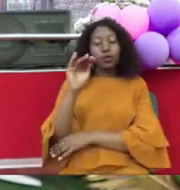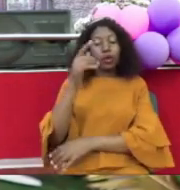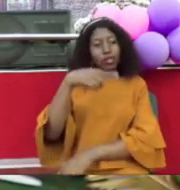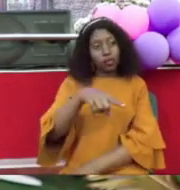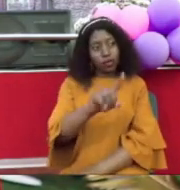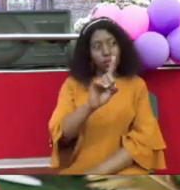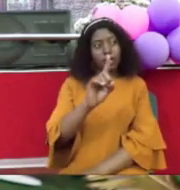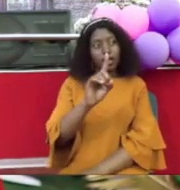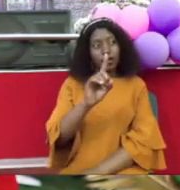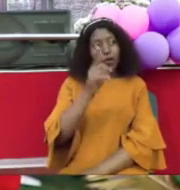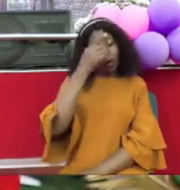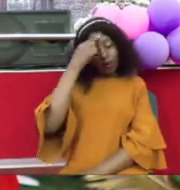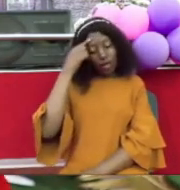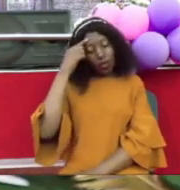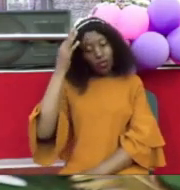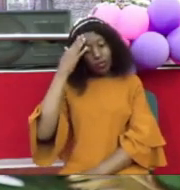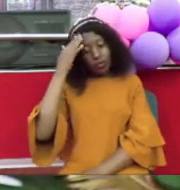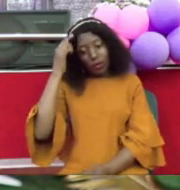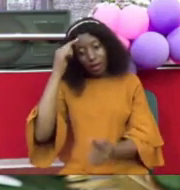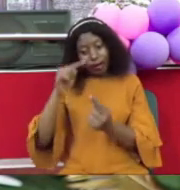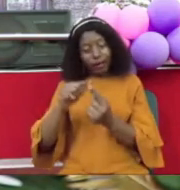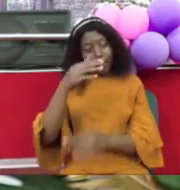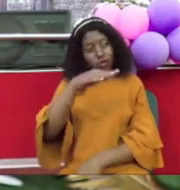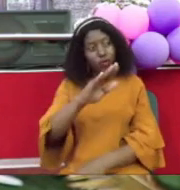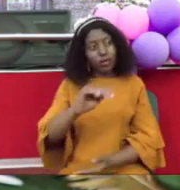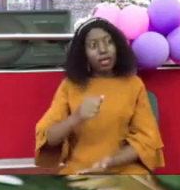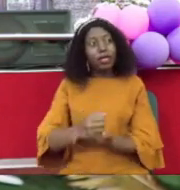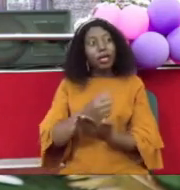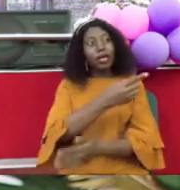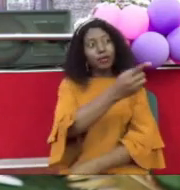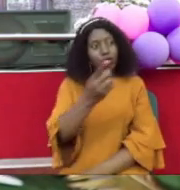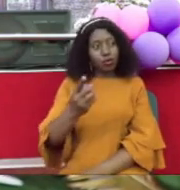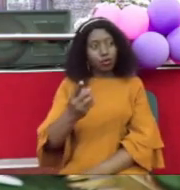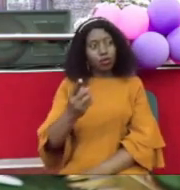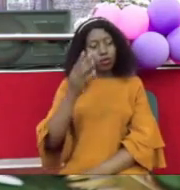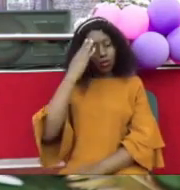because knowing that now helps you be able to go forward in fulfilling it.